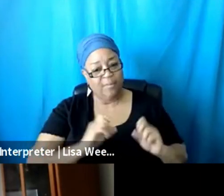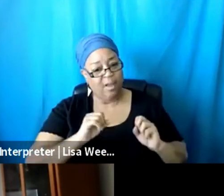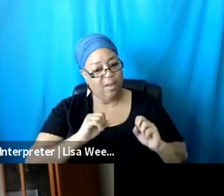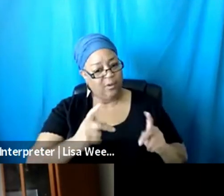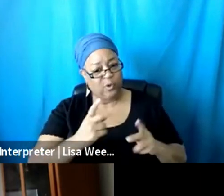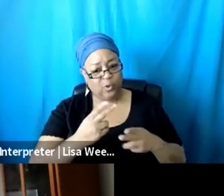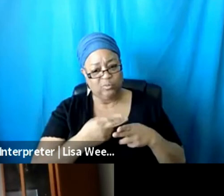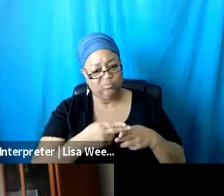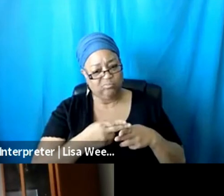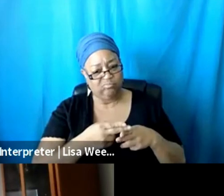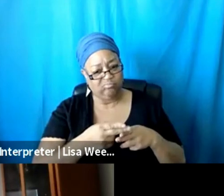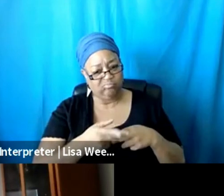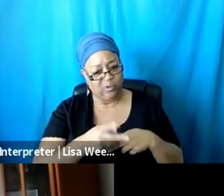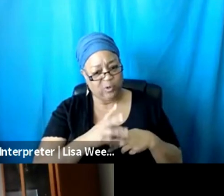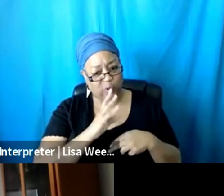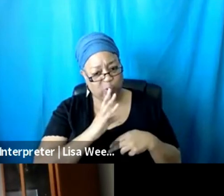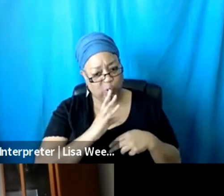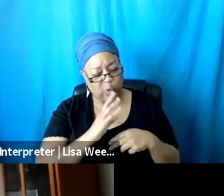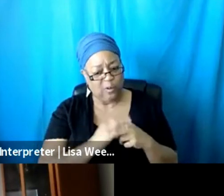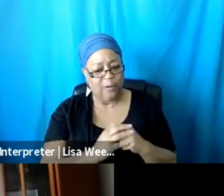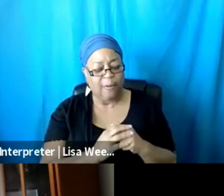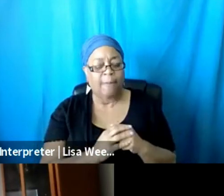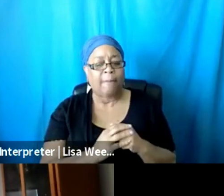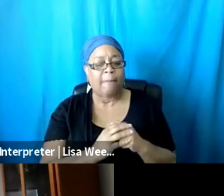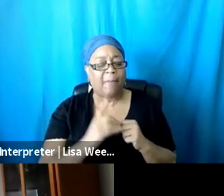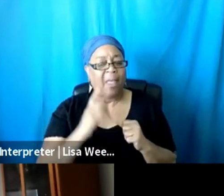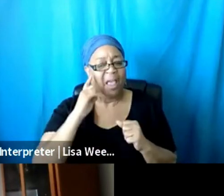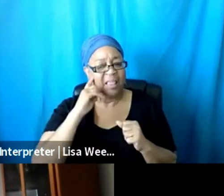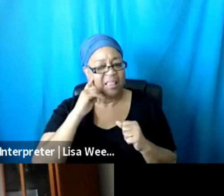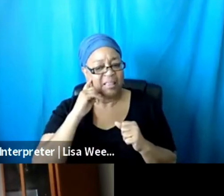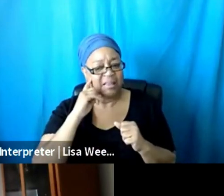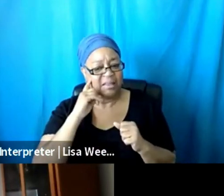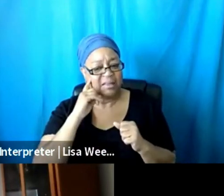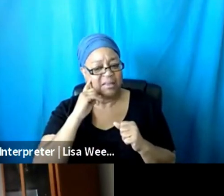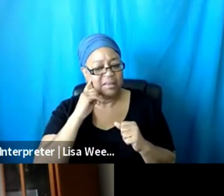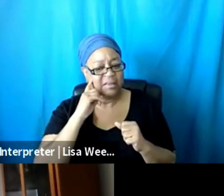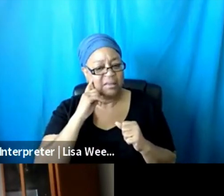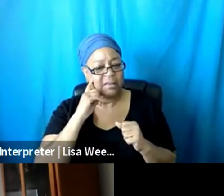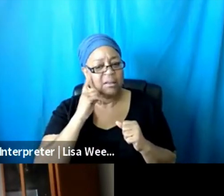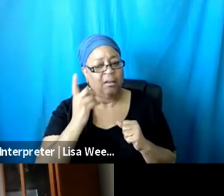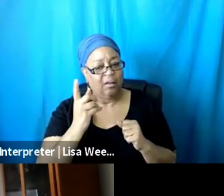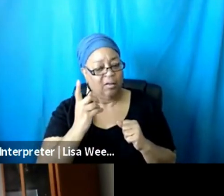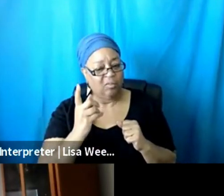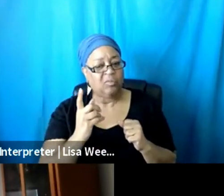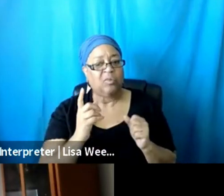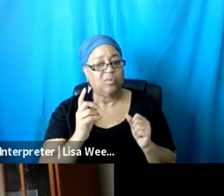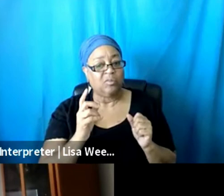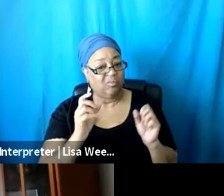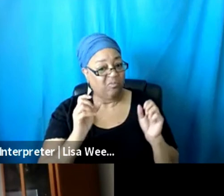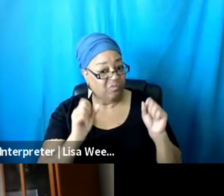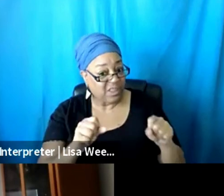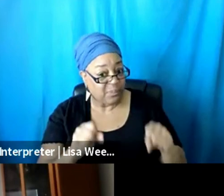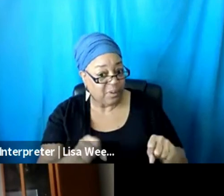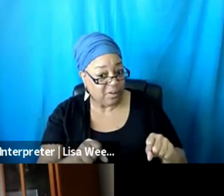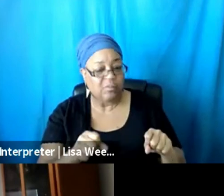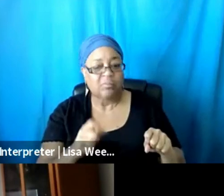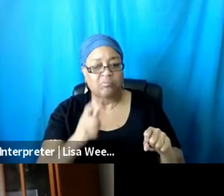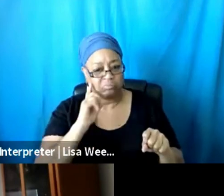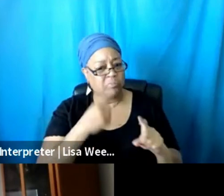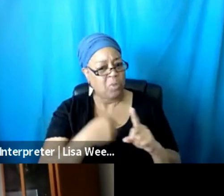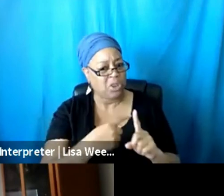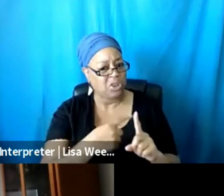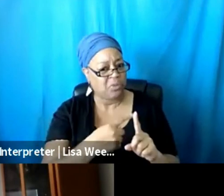briefly. I think it was implementable and feasible, so that's the positive.